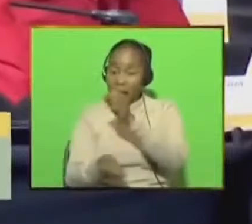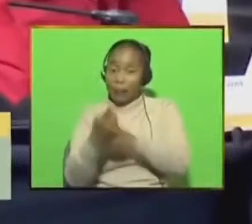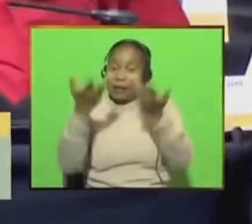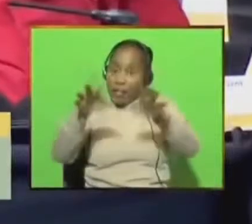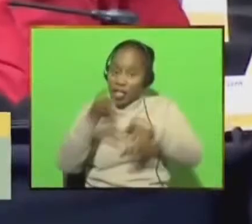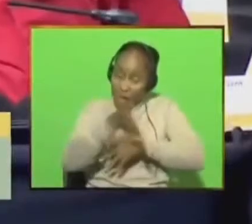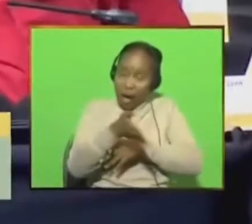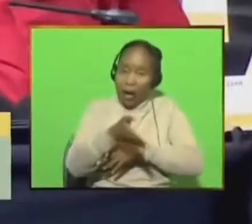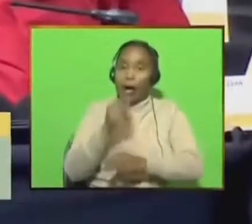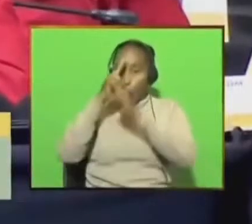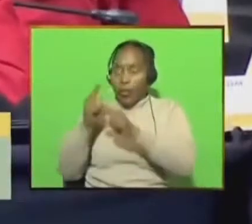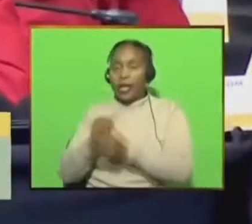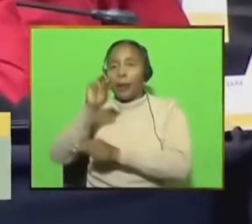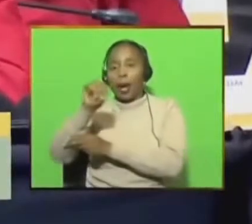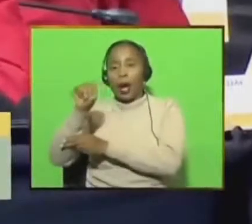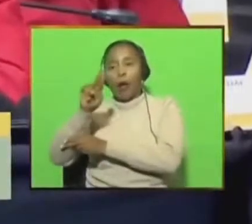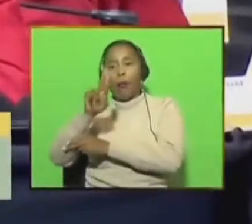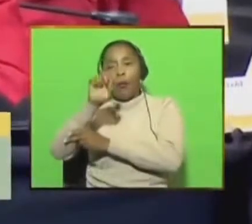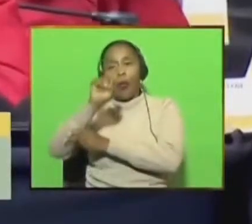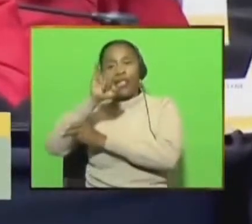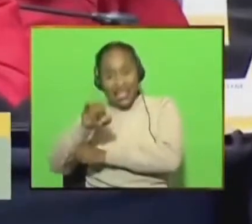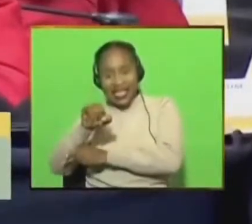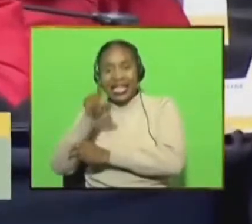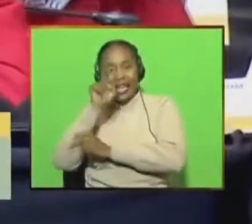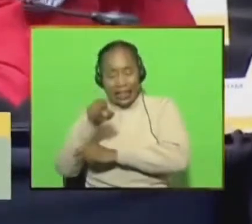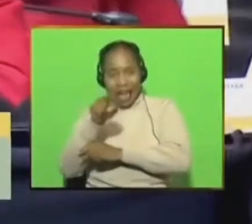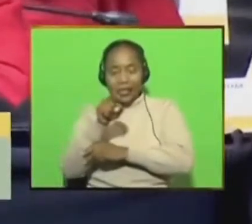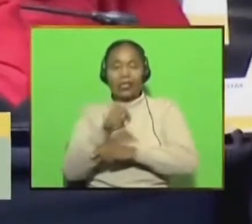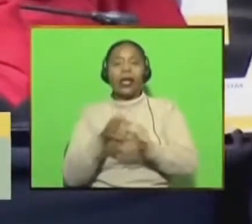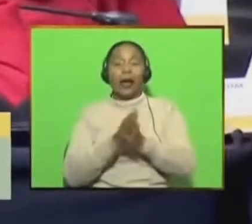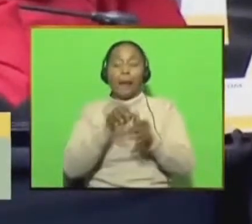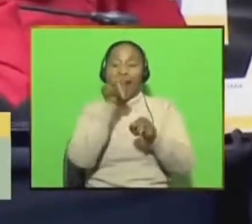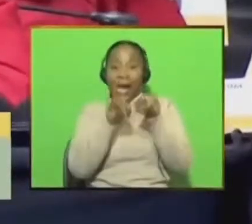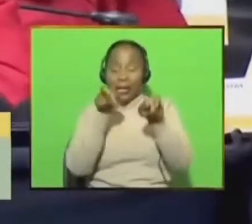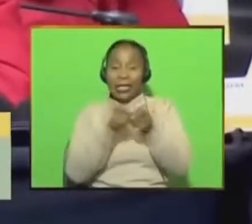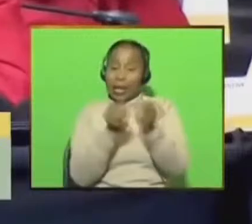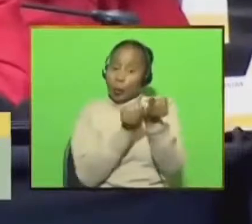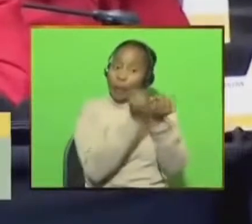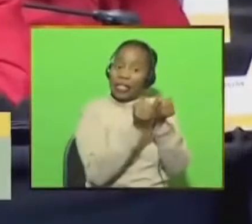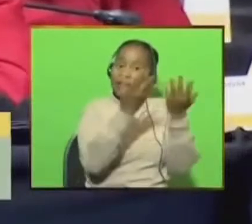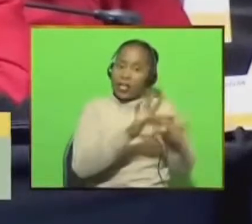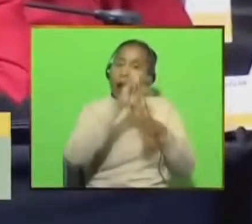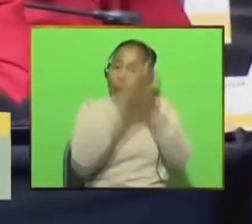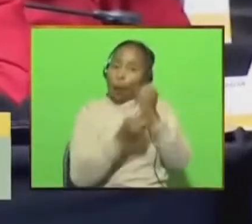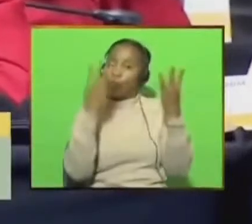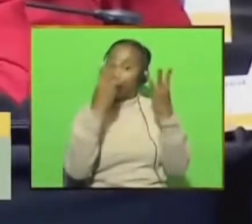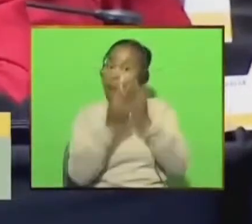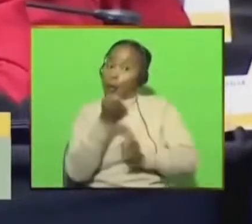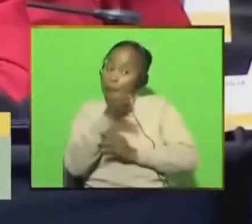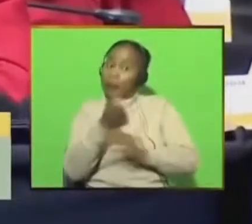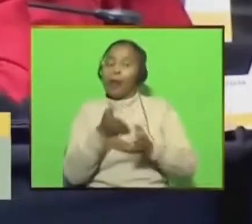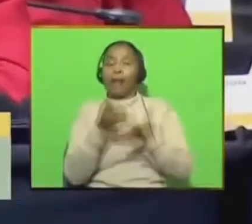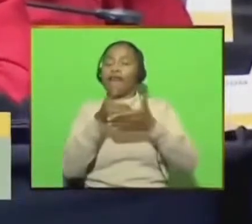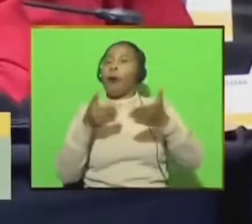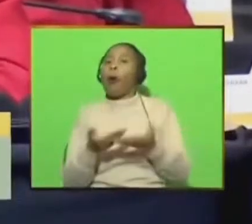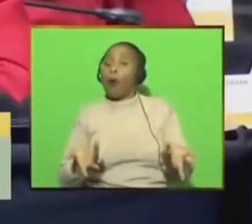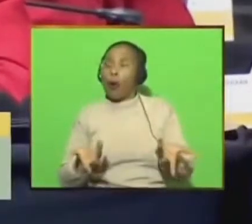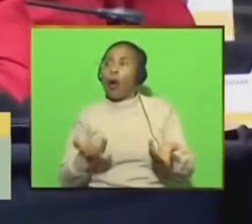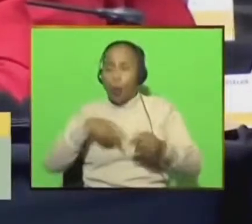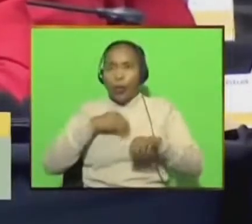us. But in the past, and all members who are returning members here know it, in the past we used